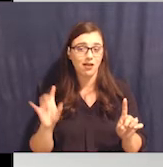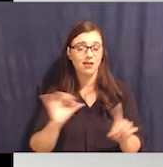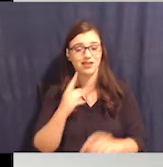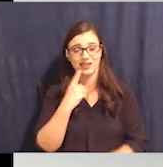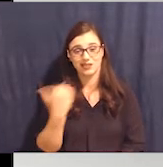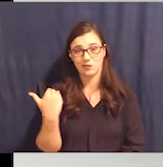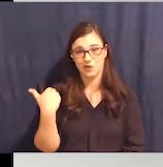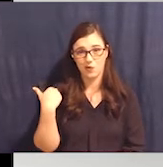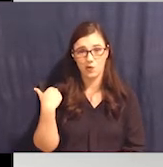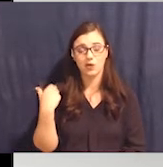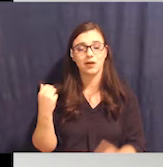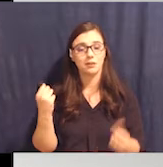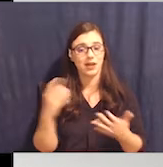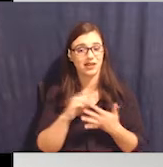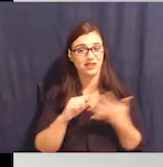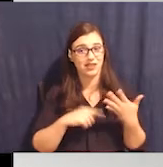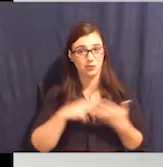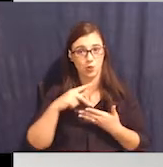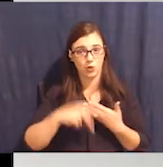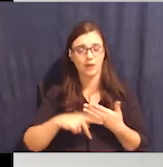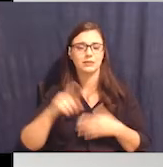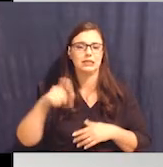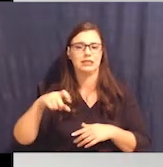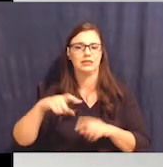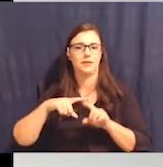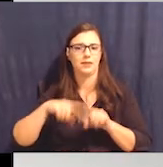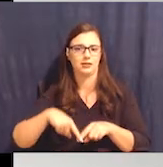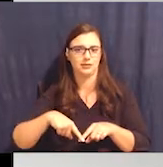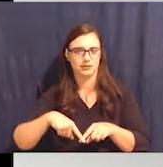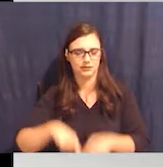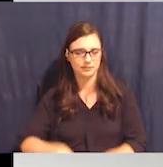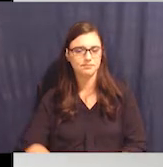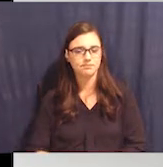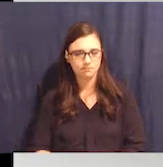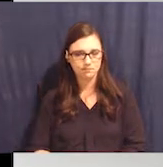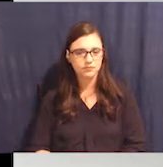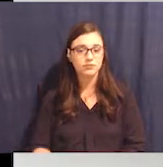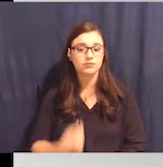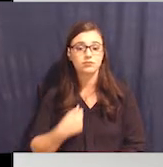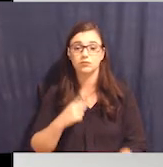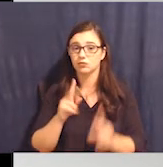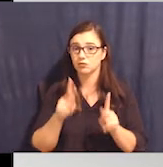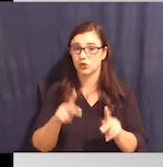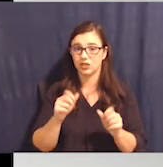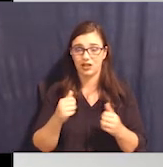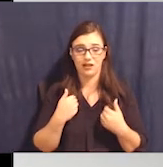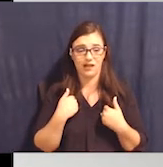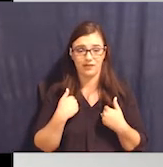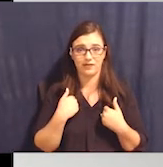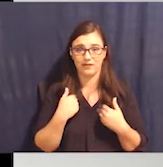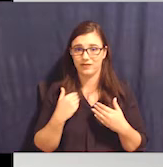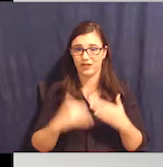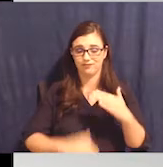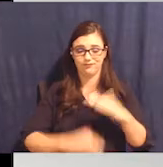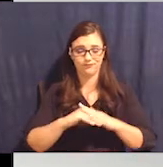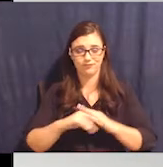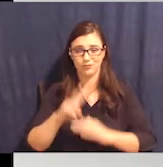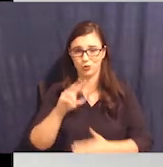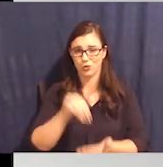But as I said before, many of these programs are needs-based. And actually, a person can have no more